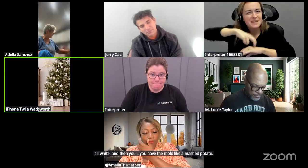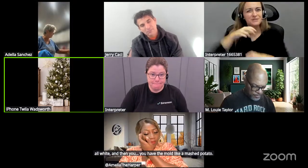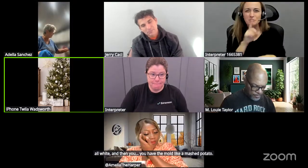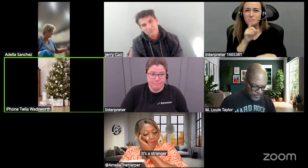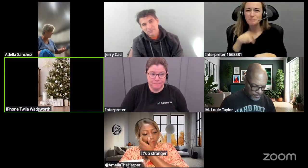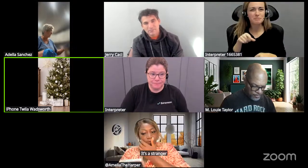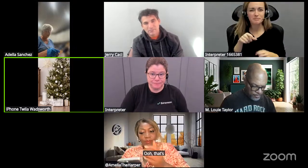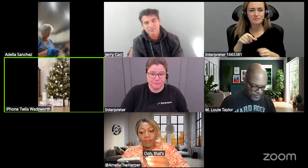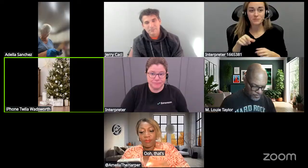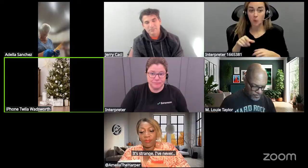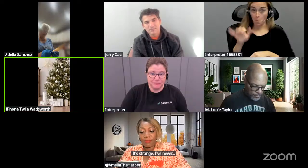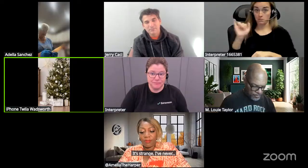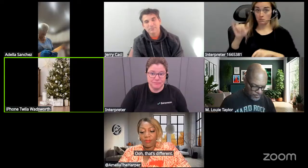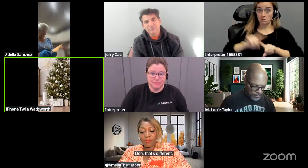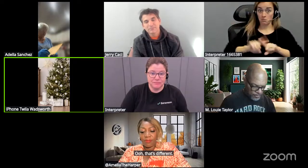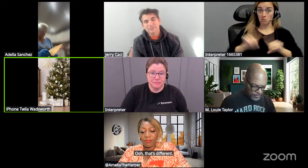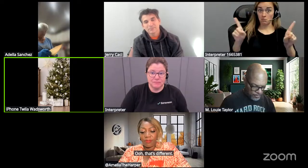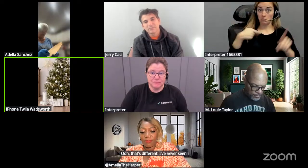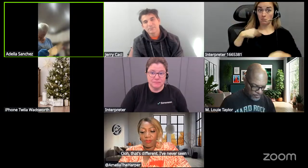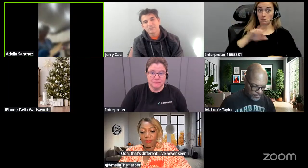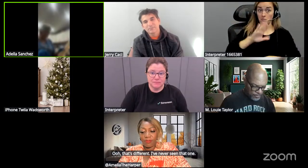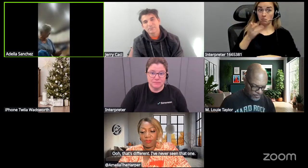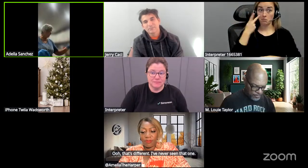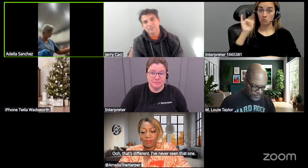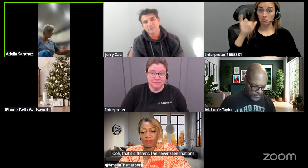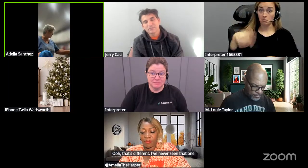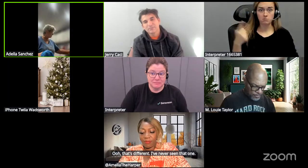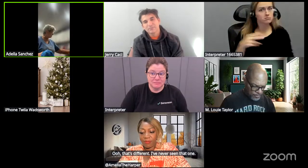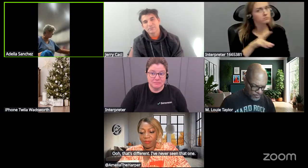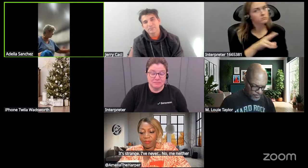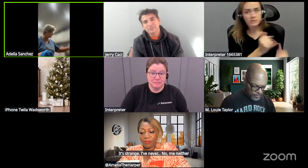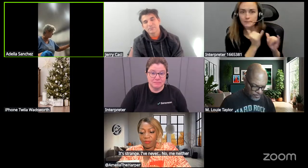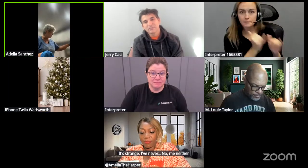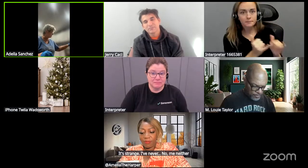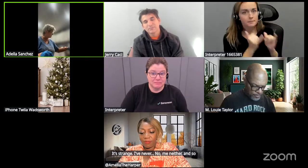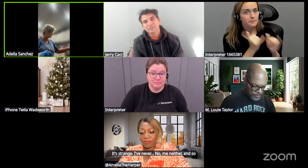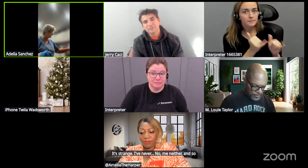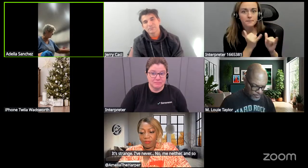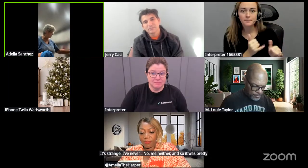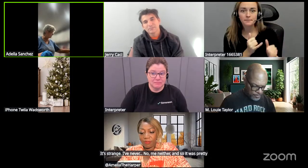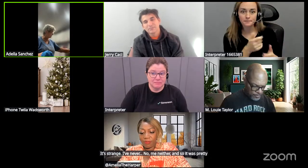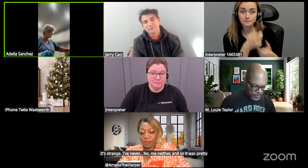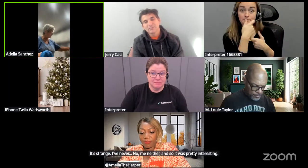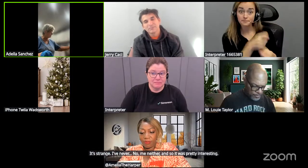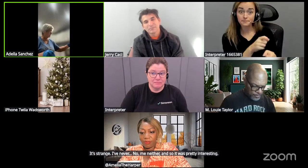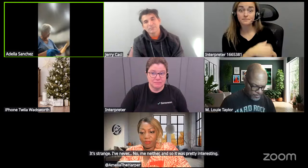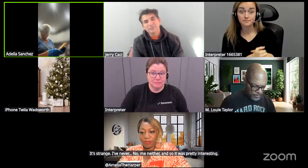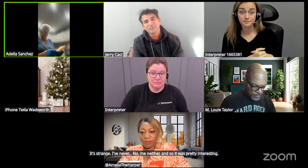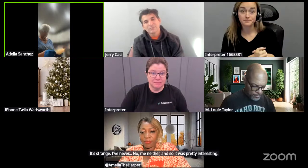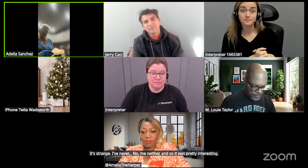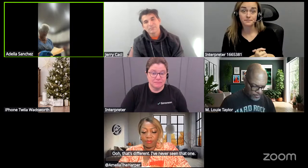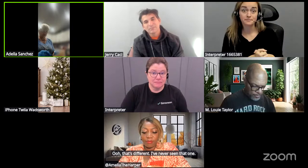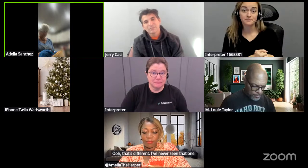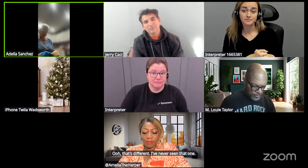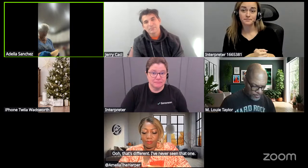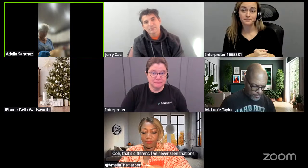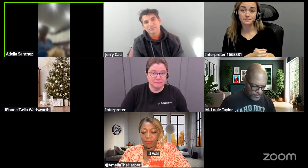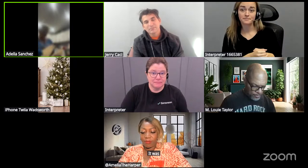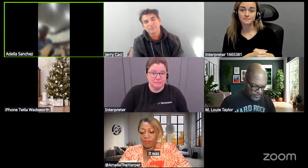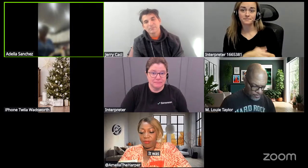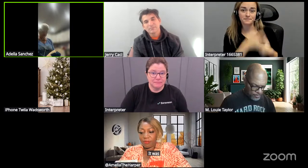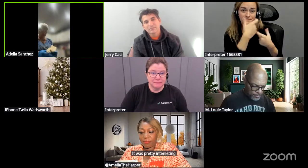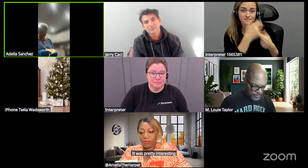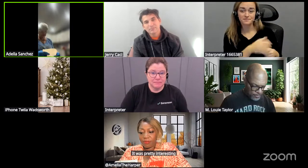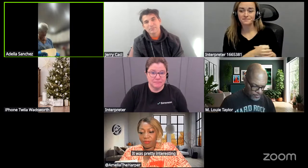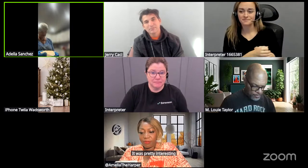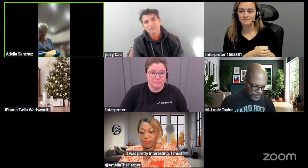I've that's never. different. I've never seen that one. No, me neither. And so it was pretty interesting. It was pretty interesting,